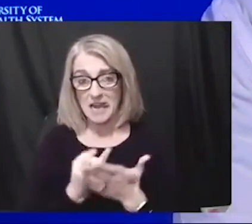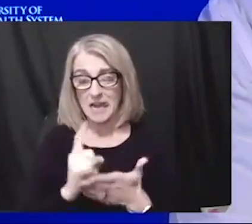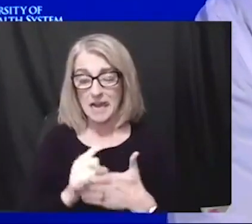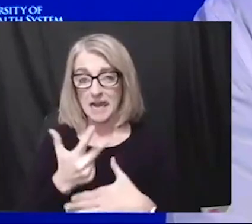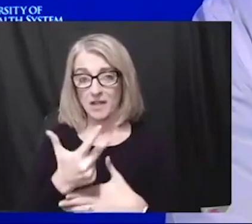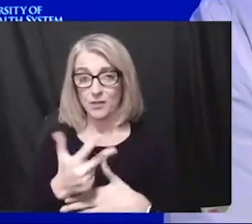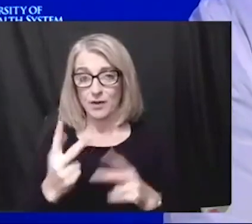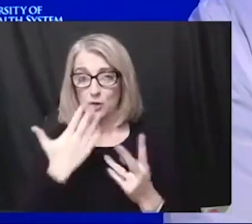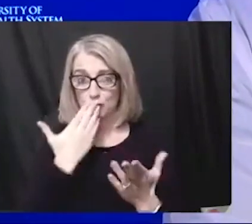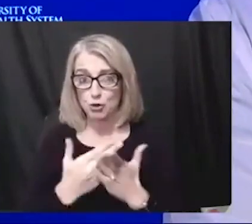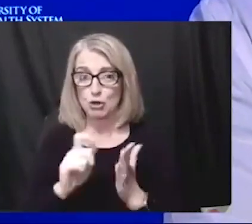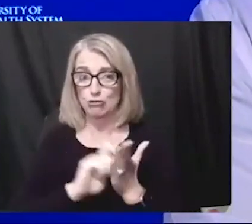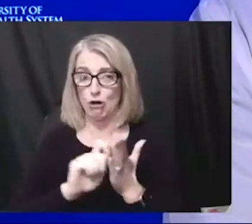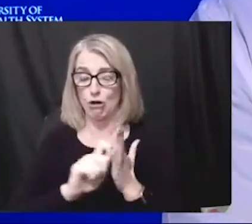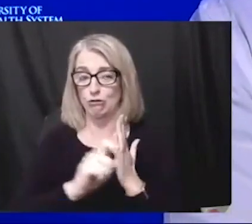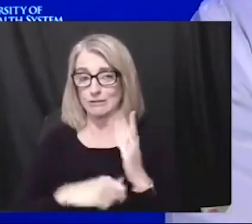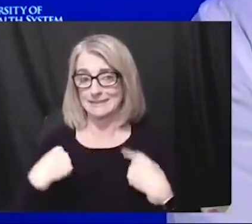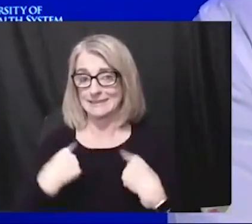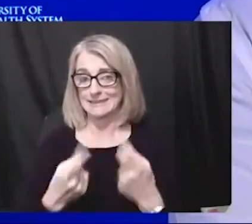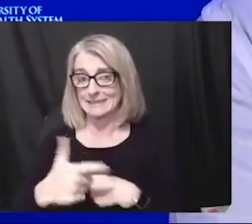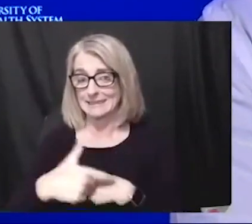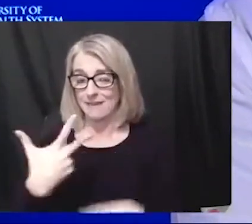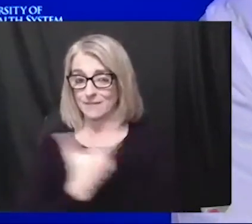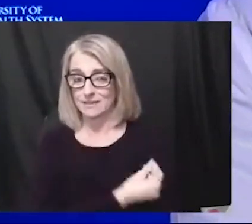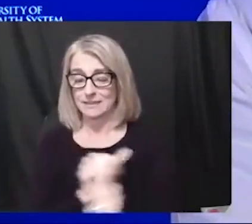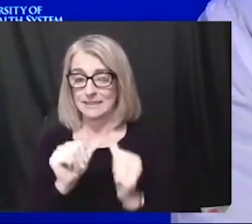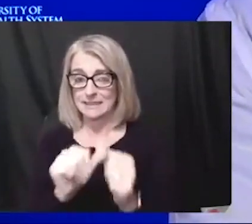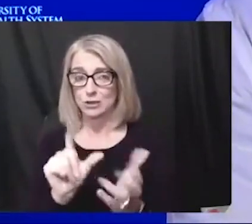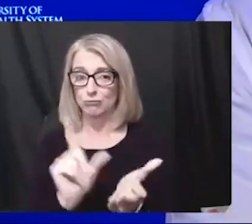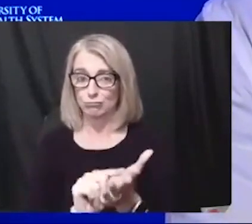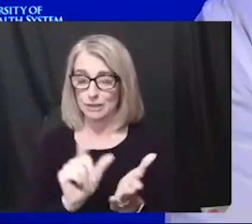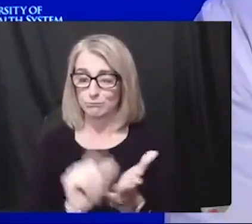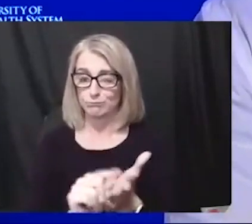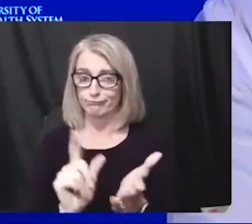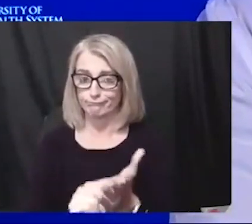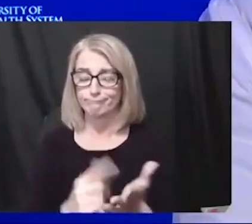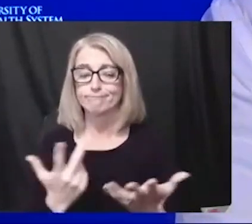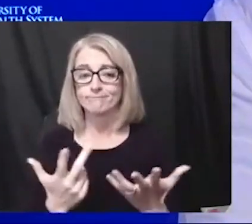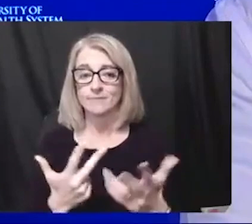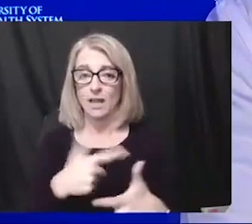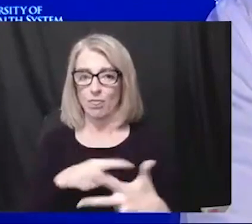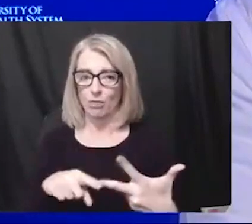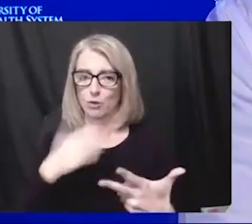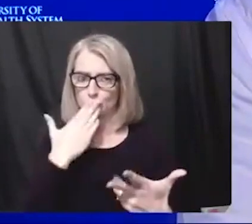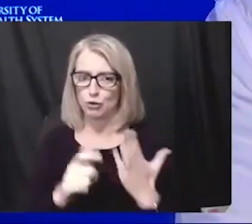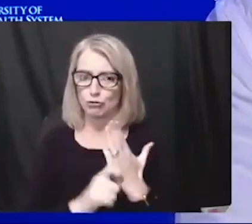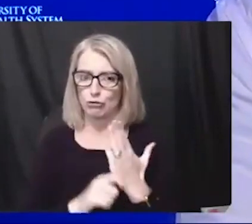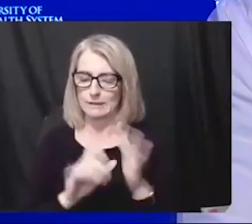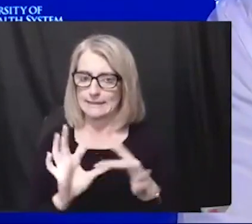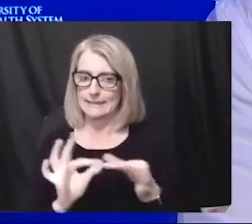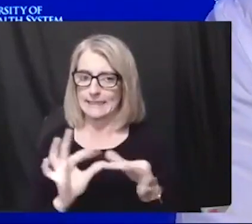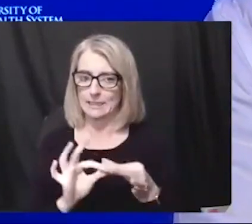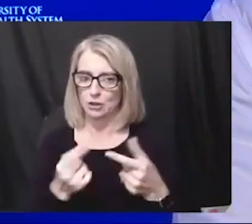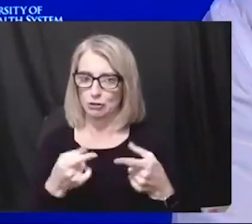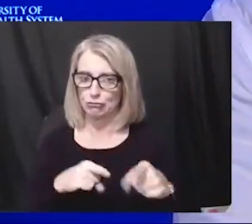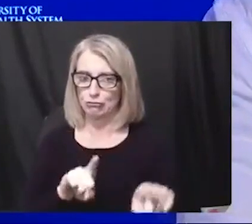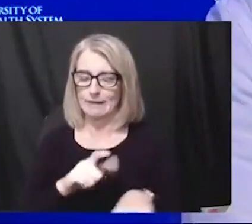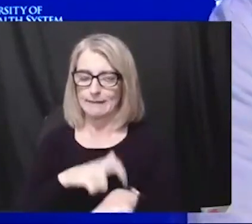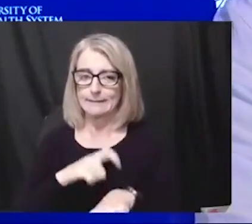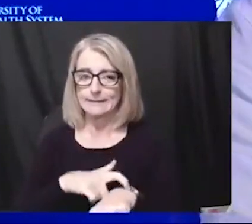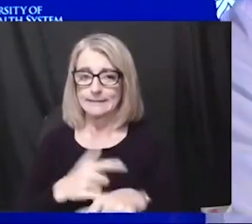my oldest daughter, and she's a great kid, love her to death, but she would sometimes come down in the morning, and the school where she